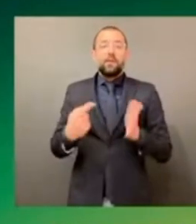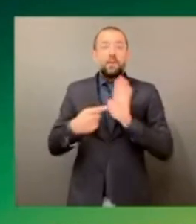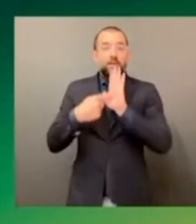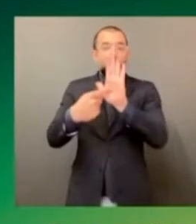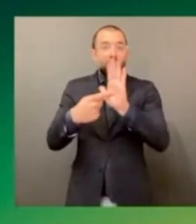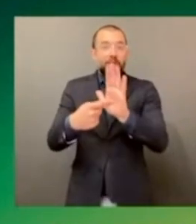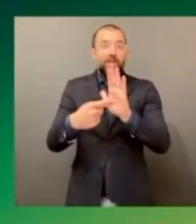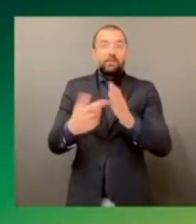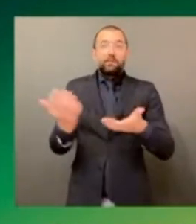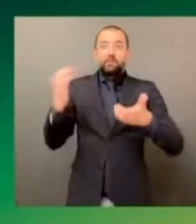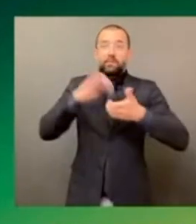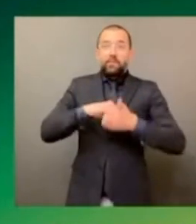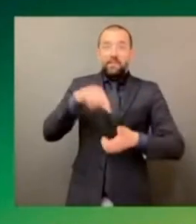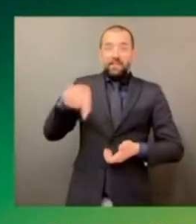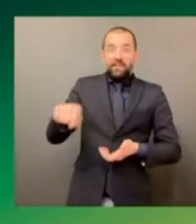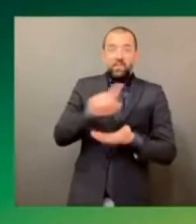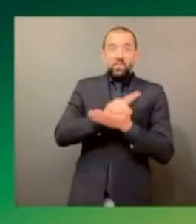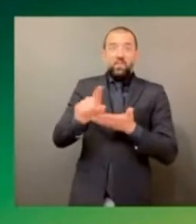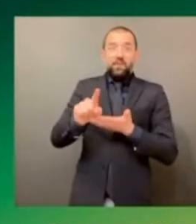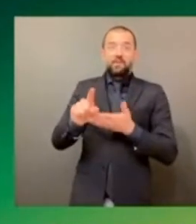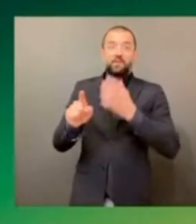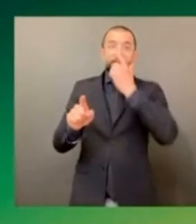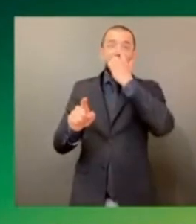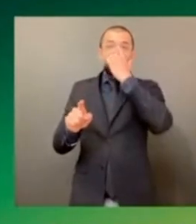our administration is co-hosting